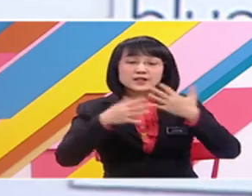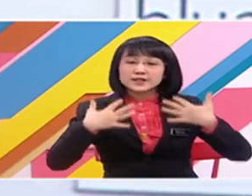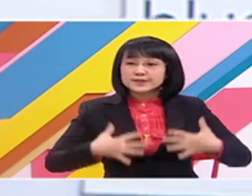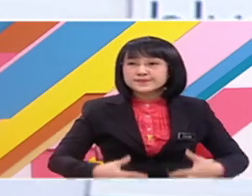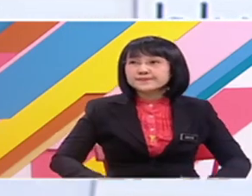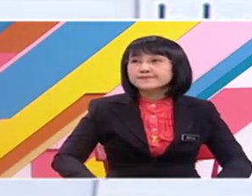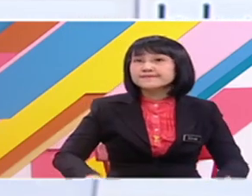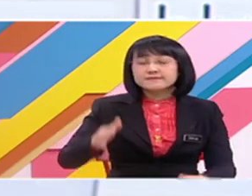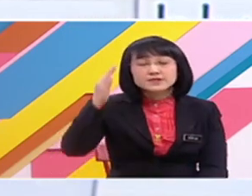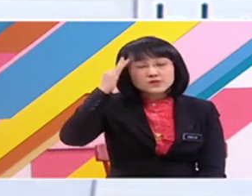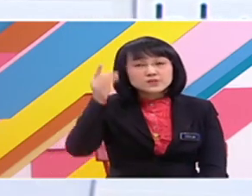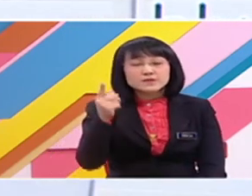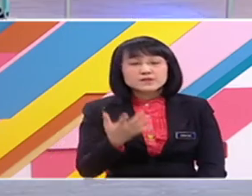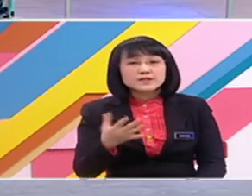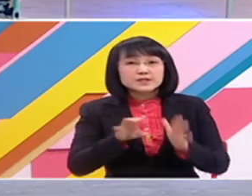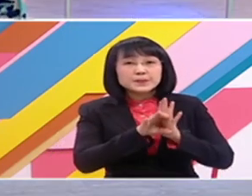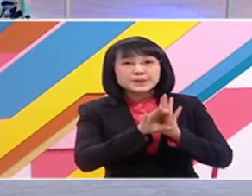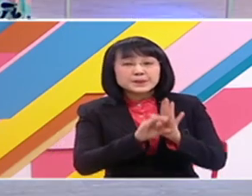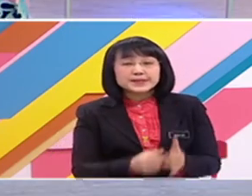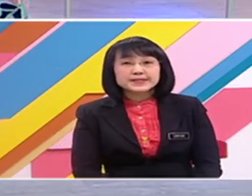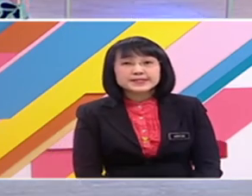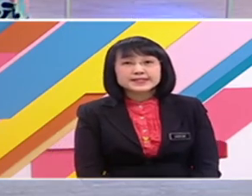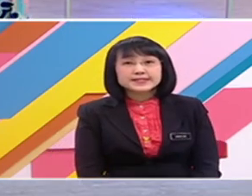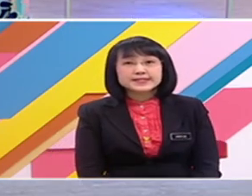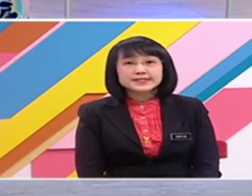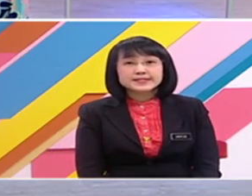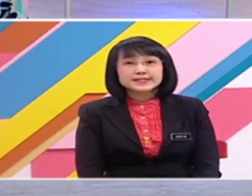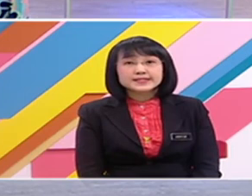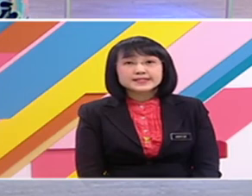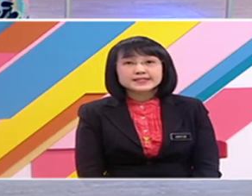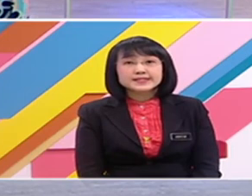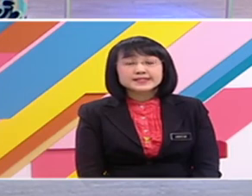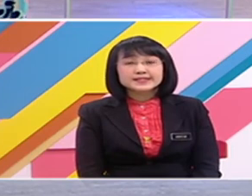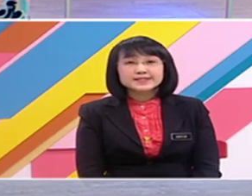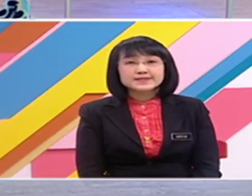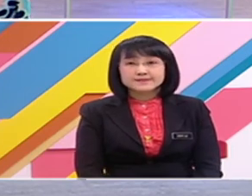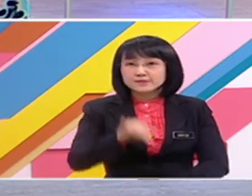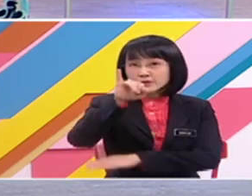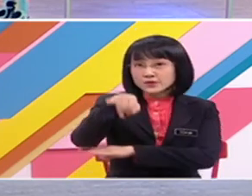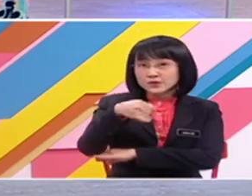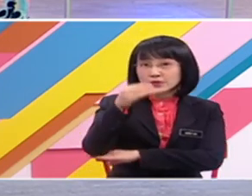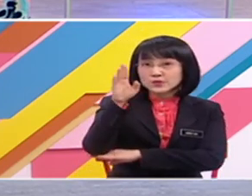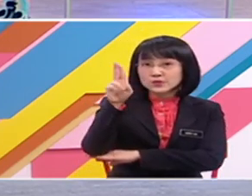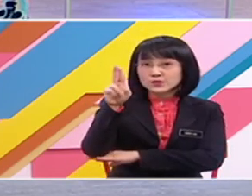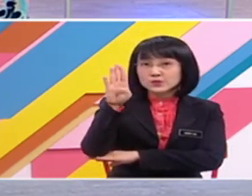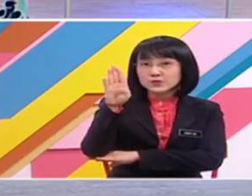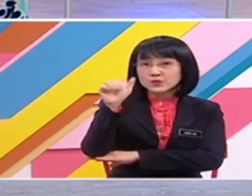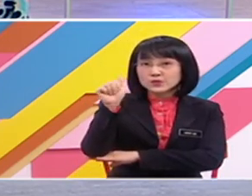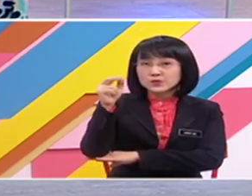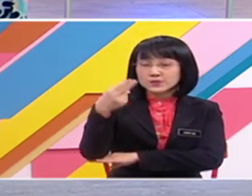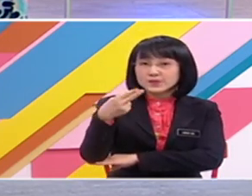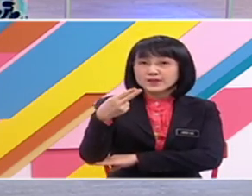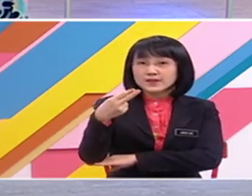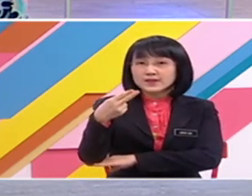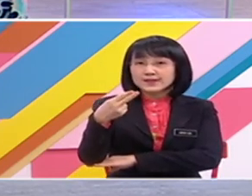know? A dress. I know a jubah. Yes, jubah. Is that a dress? Yeah. Because